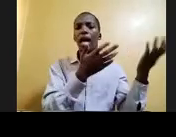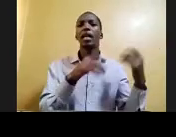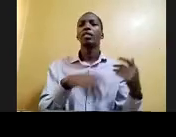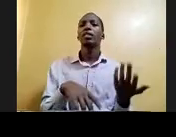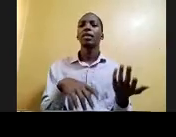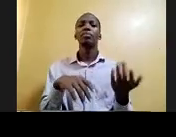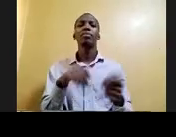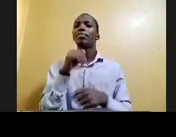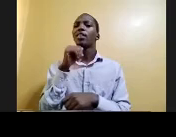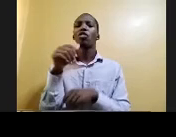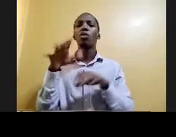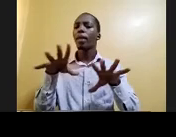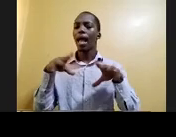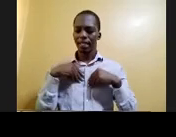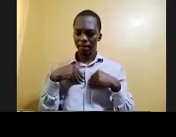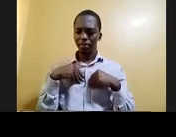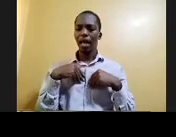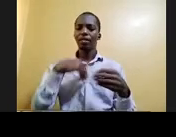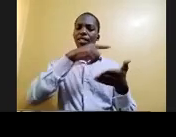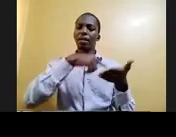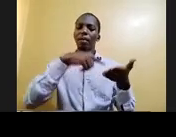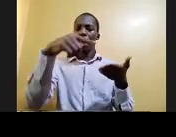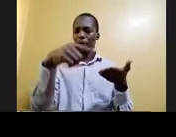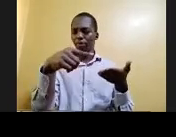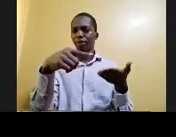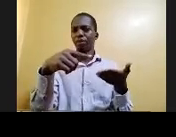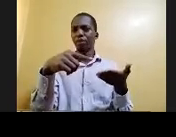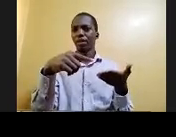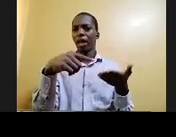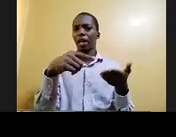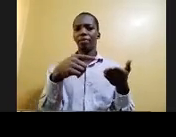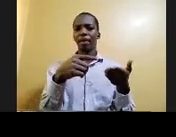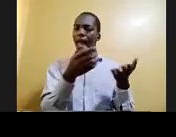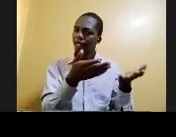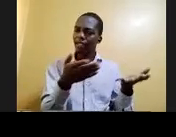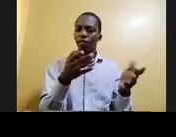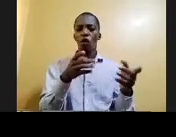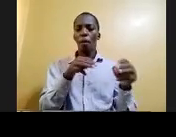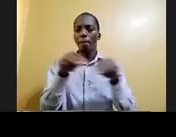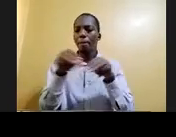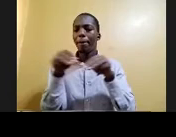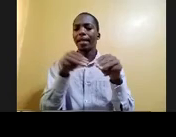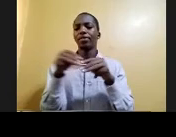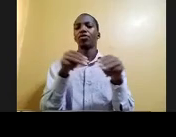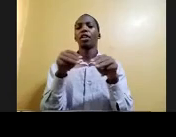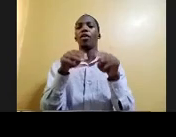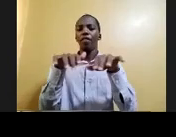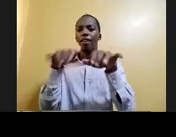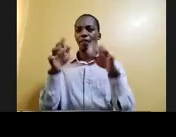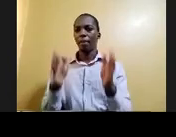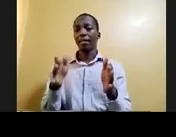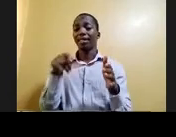be accepted as certifiable entities for the management of farmer groups. That's a really big